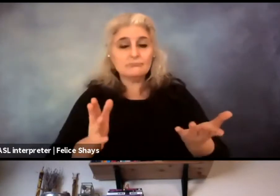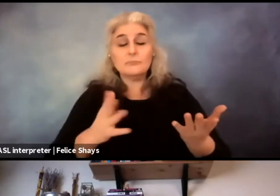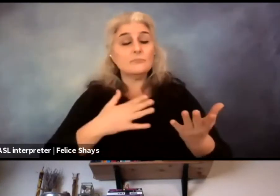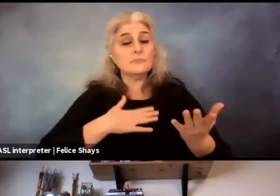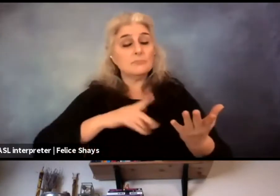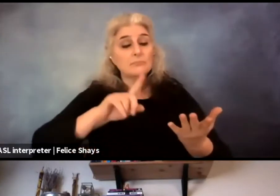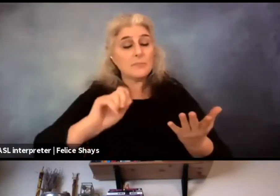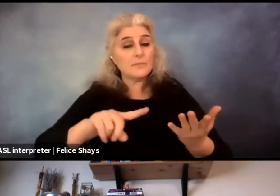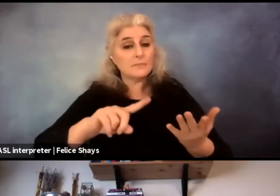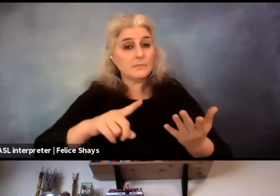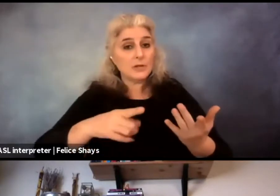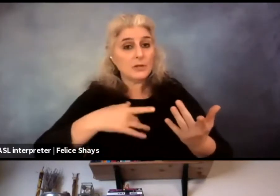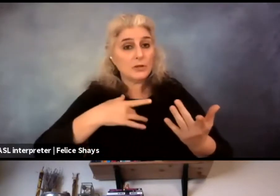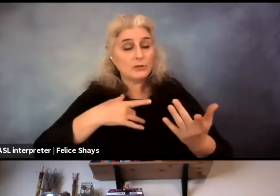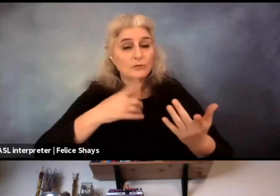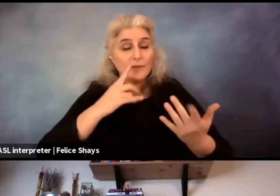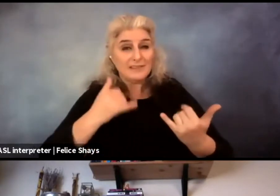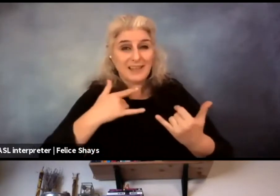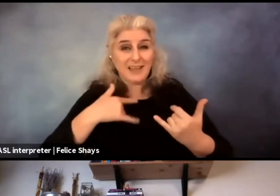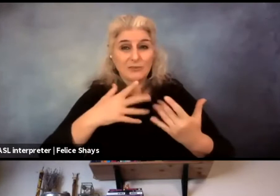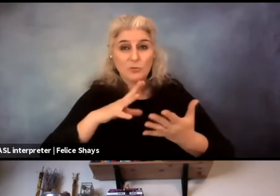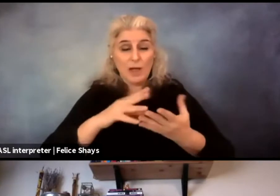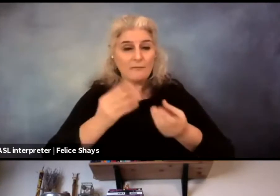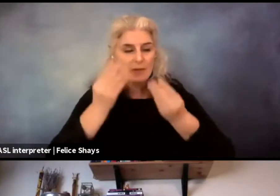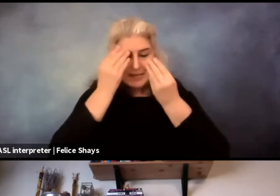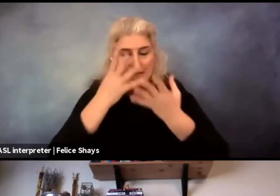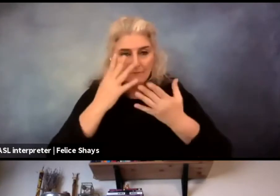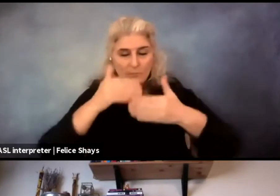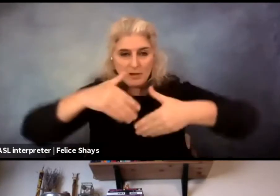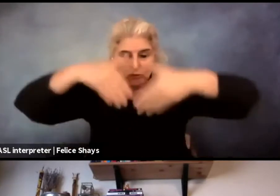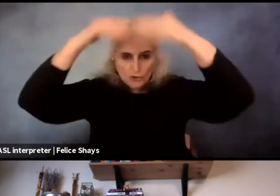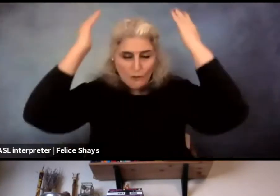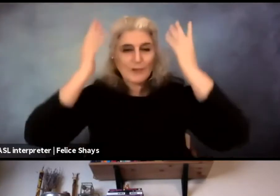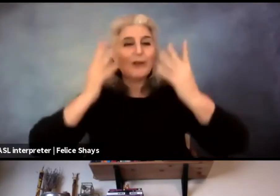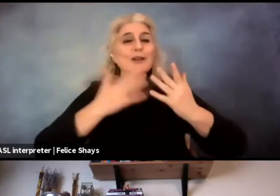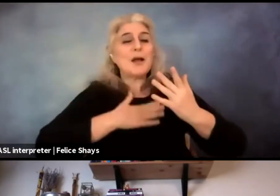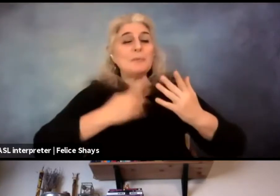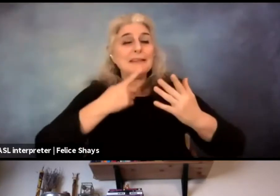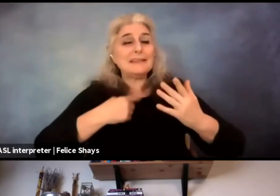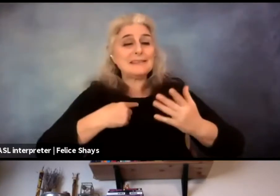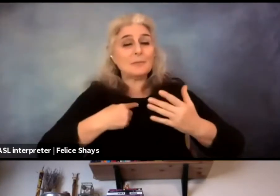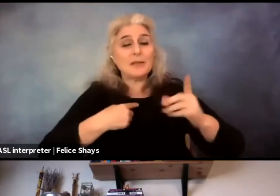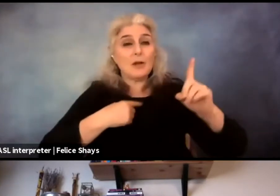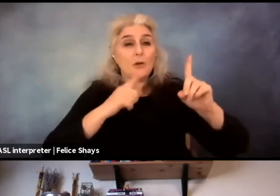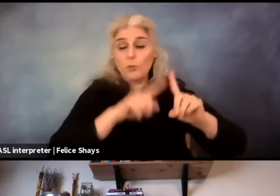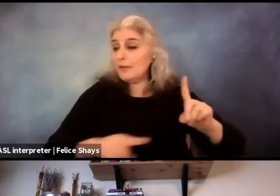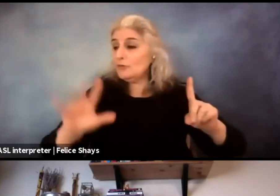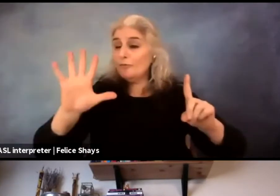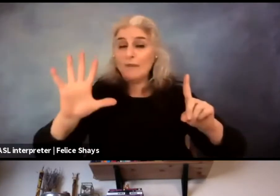are you feeling information overloaded now? Like 1 to 5, use your hand or typing to the